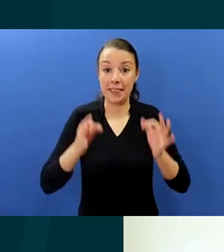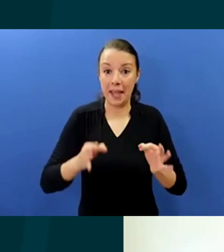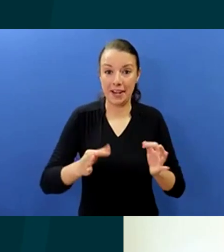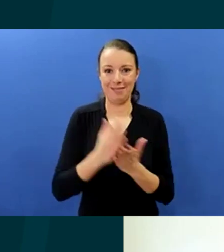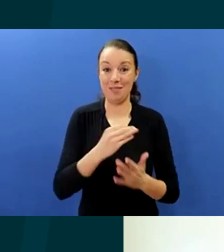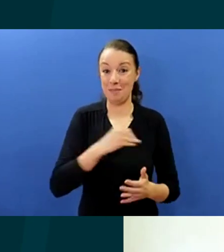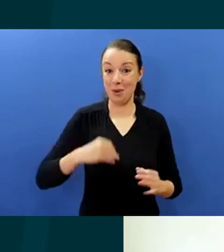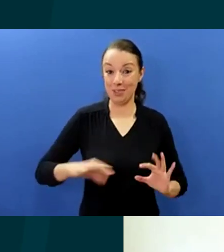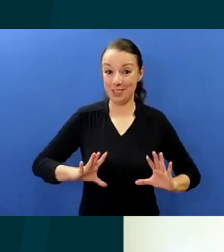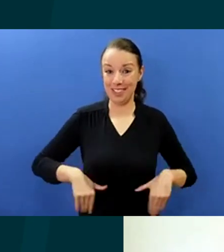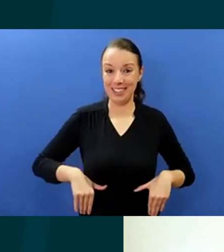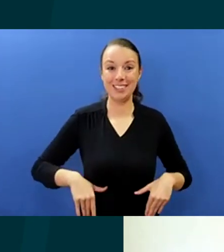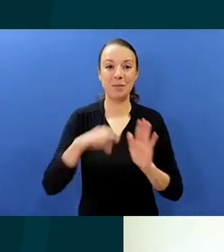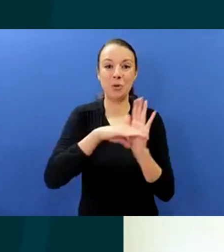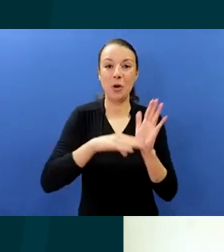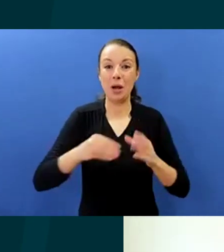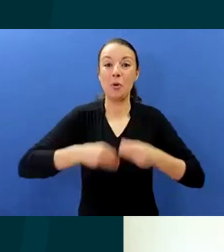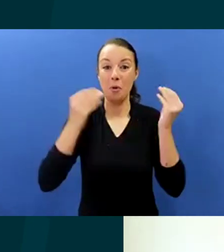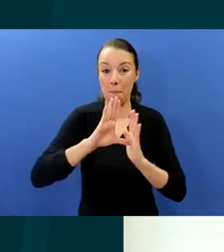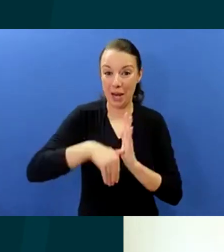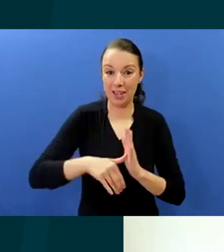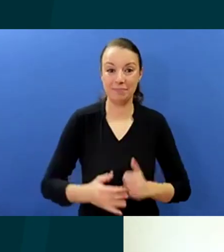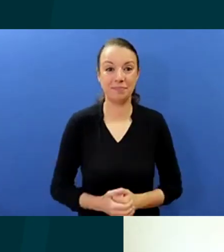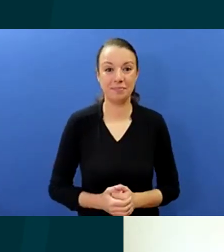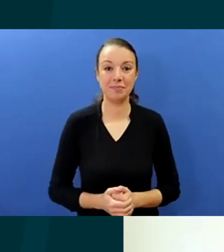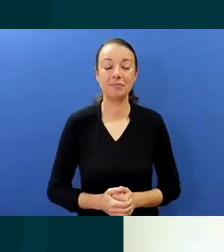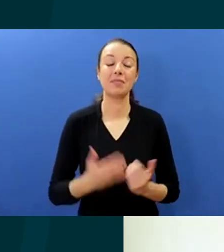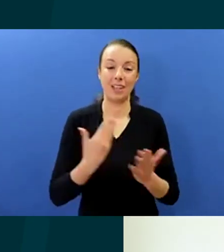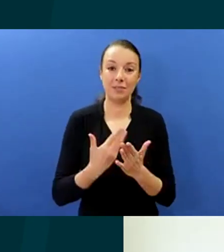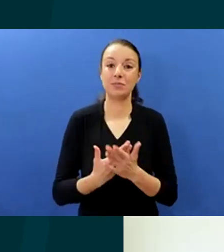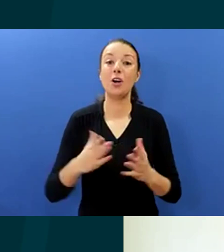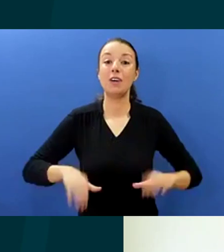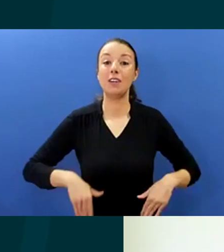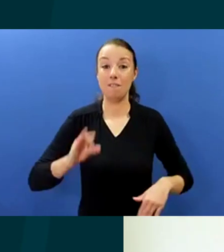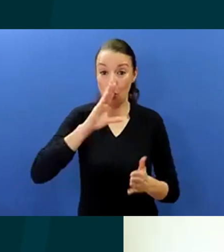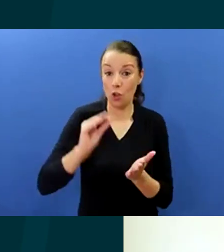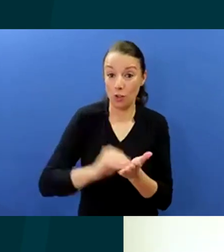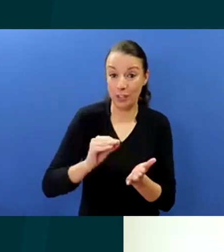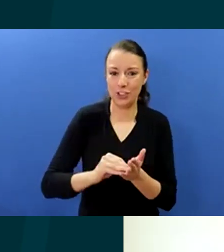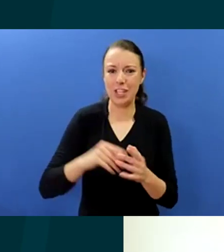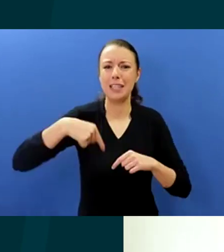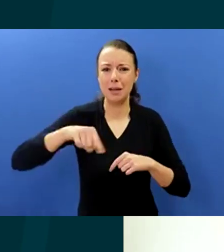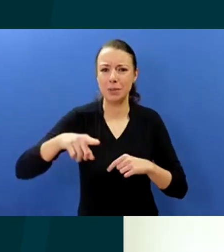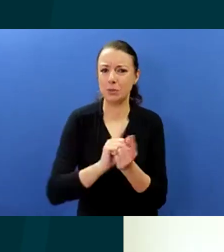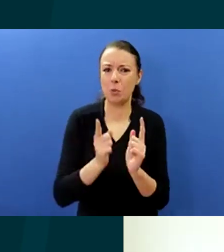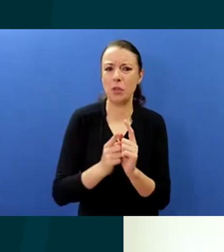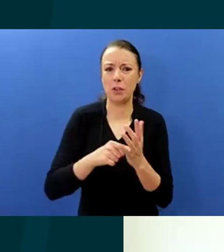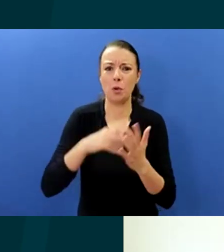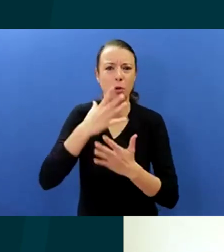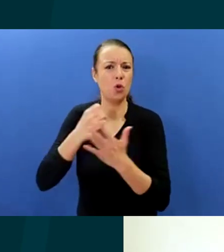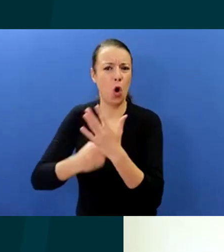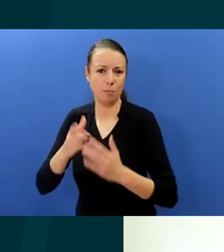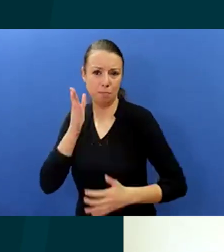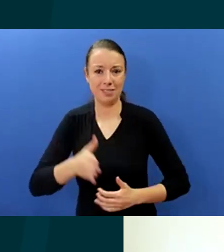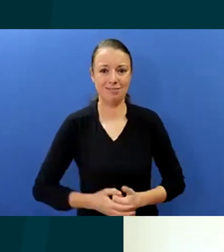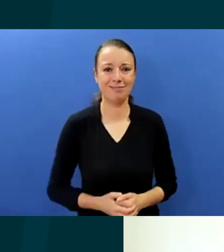different programs. This time, the time has come for the Polish-Swiss Program for Development of Towns, and the Swiss experiences will be